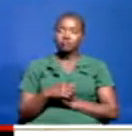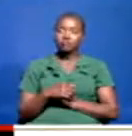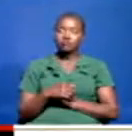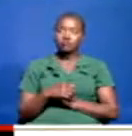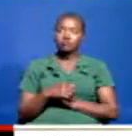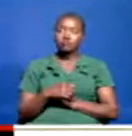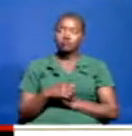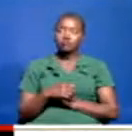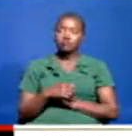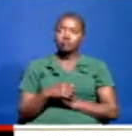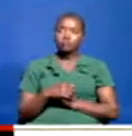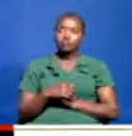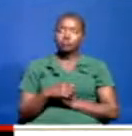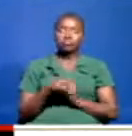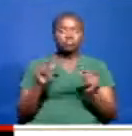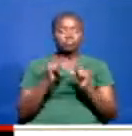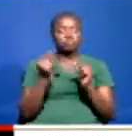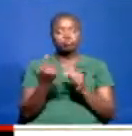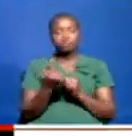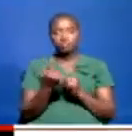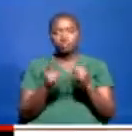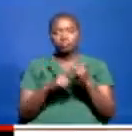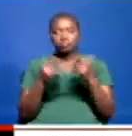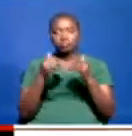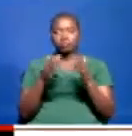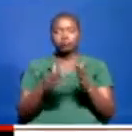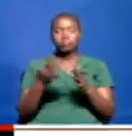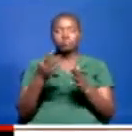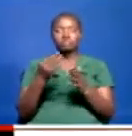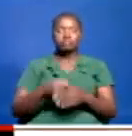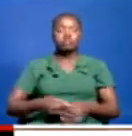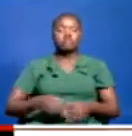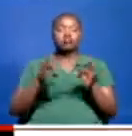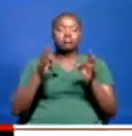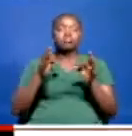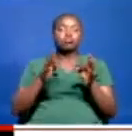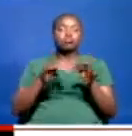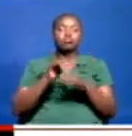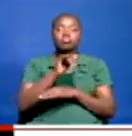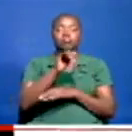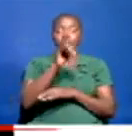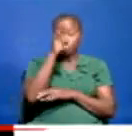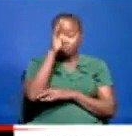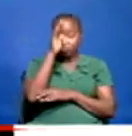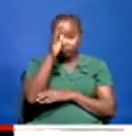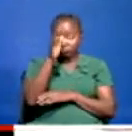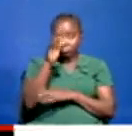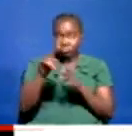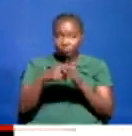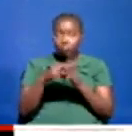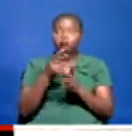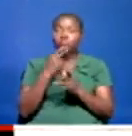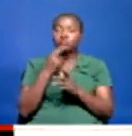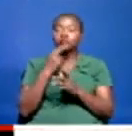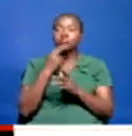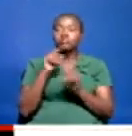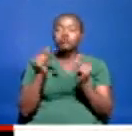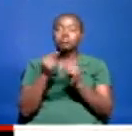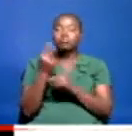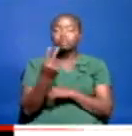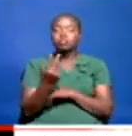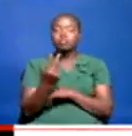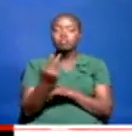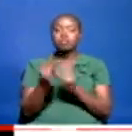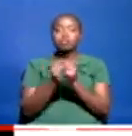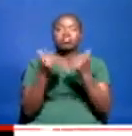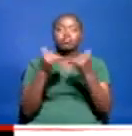The first contingent consisting six players and three officials left Sunday ahead of the games, which begin on Tuesday, while the second group composed of 10 players and